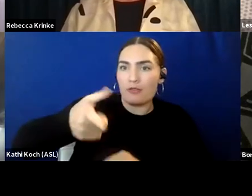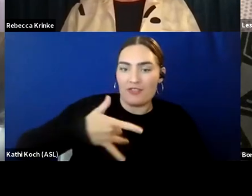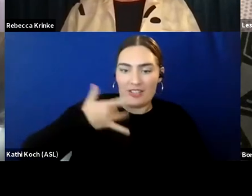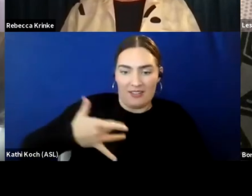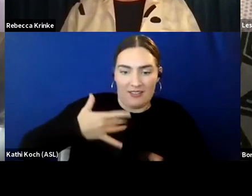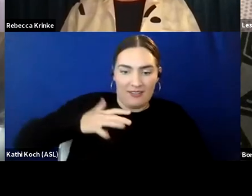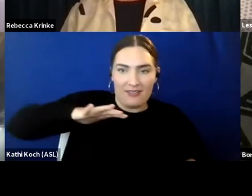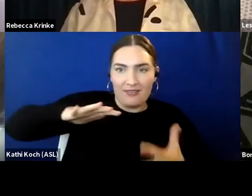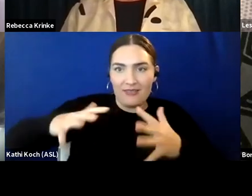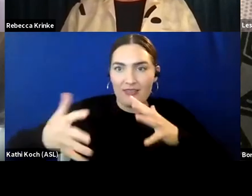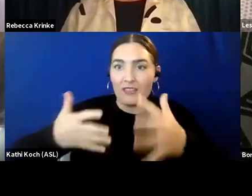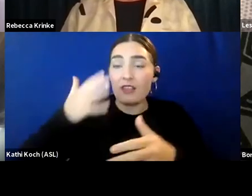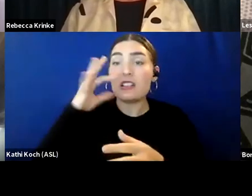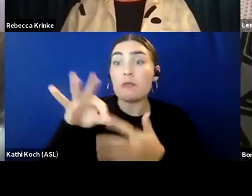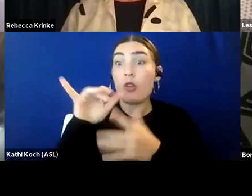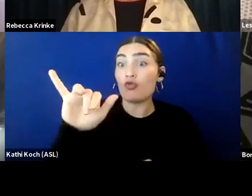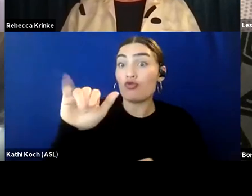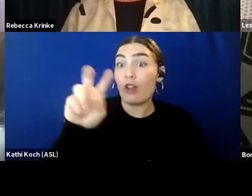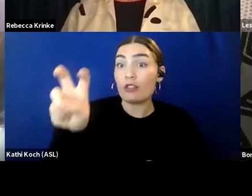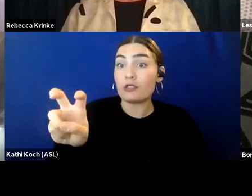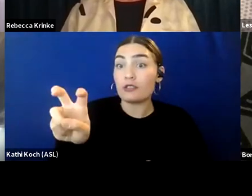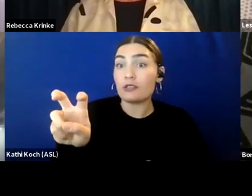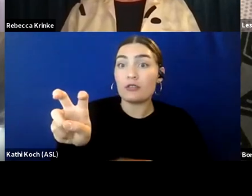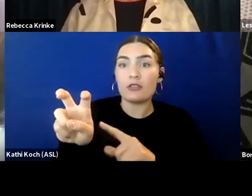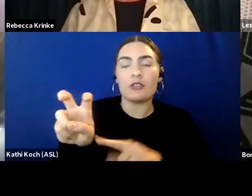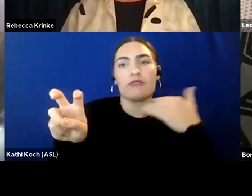And especially in jazz, because it is so